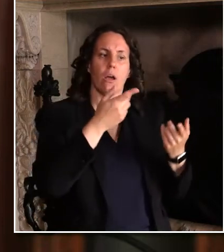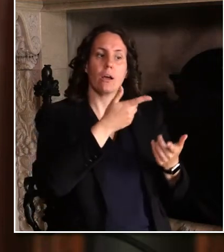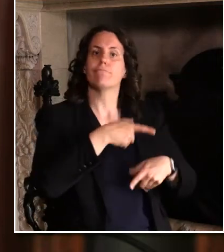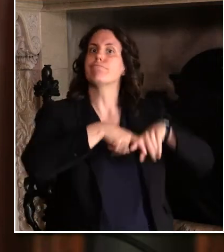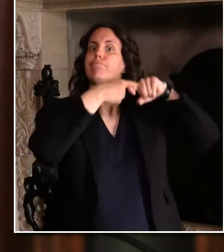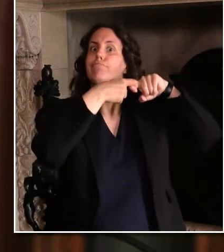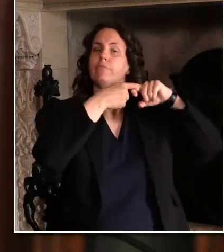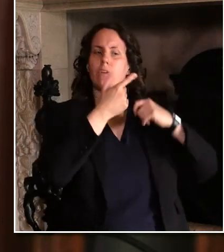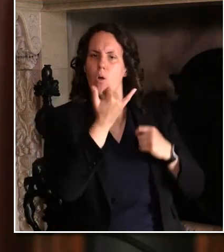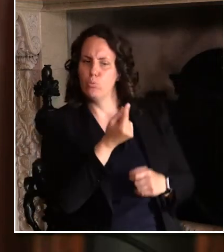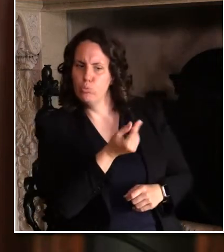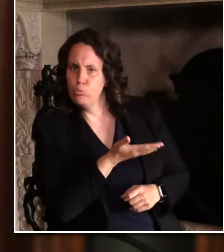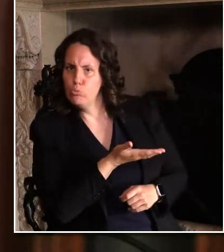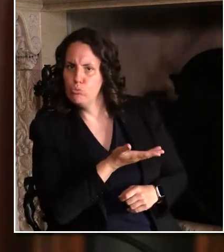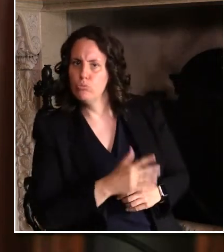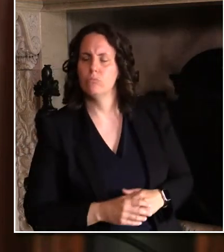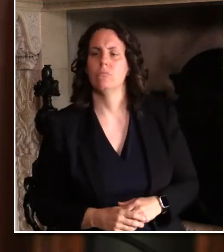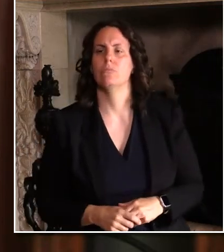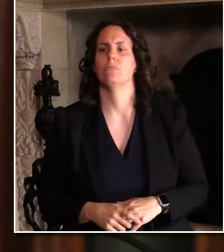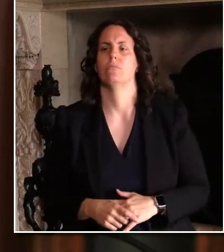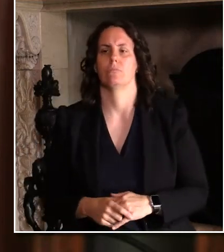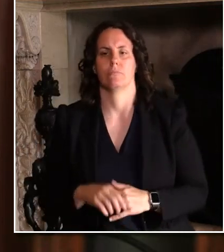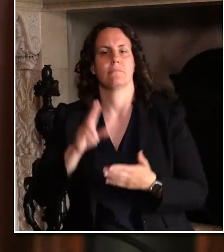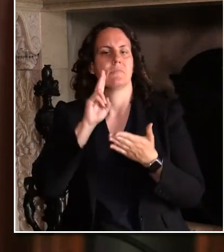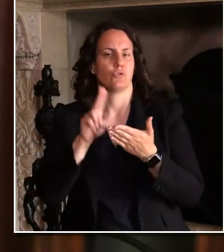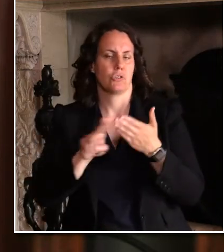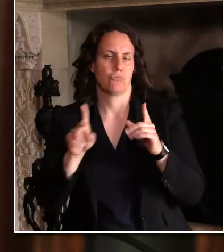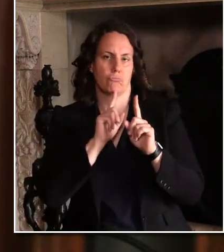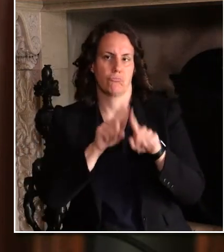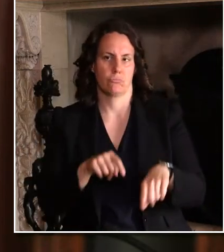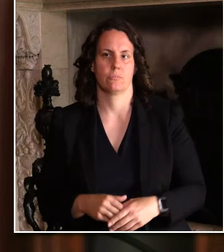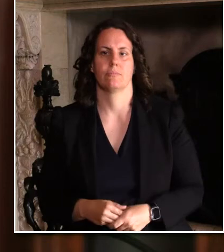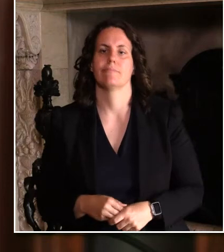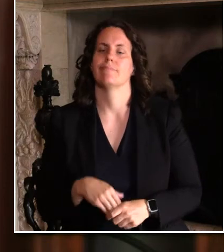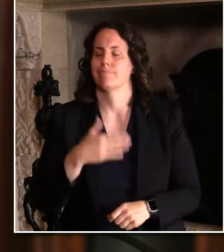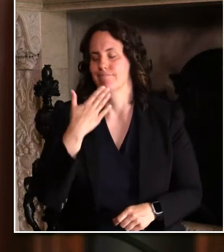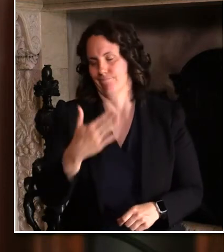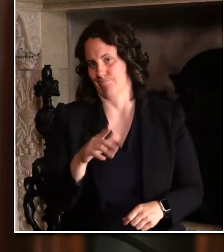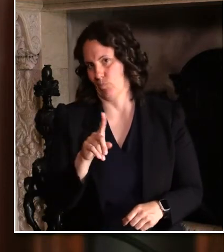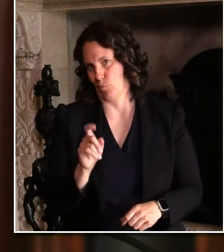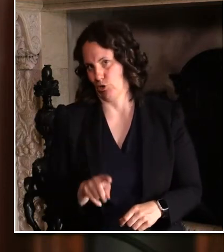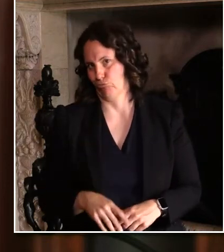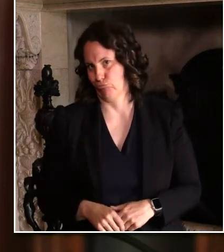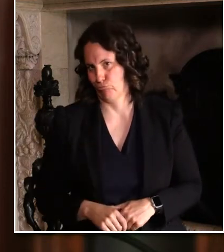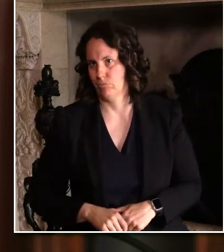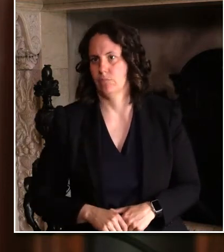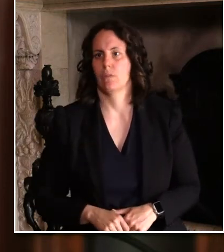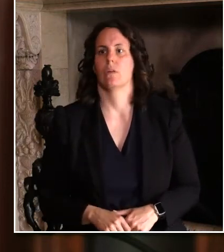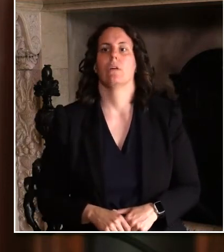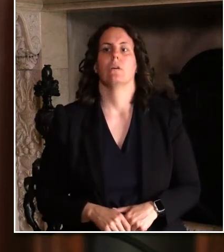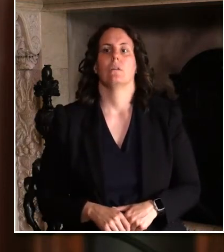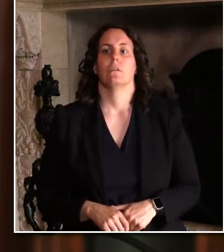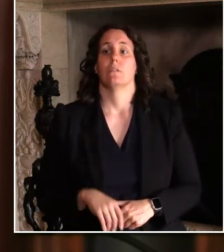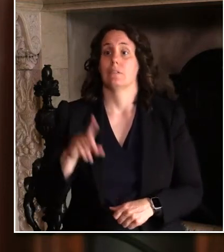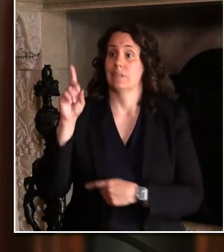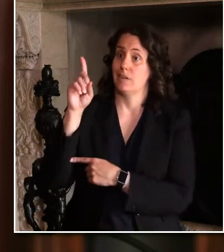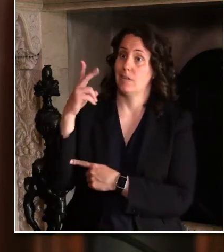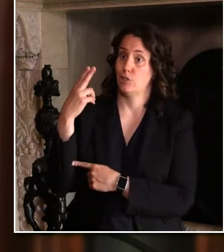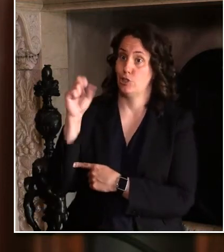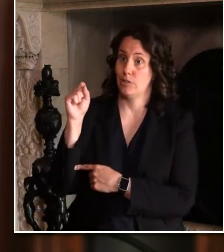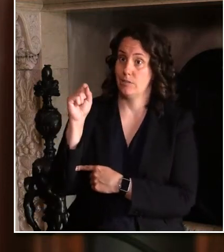It's a great question. I think one thing to remember about the Department of Health Services is that about 2/3 of the folks